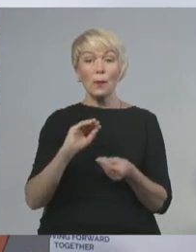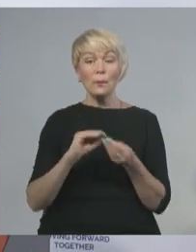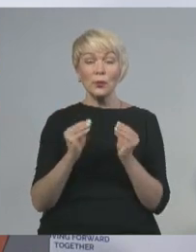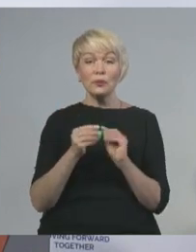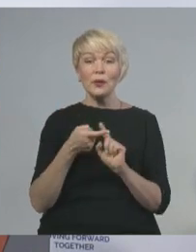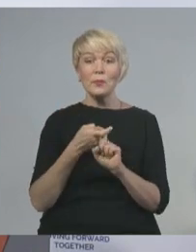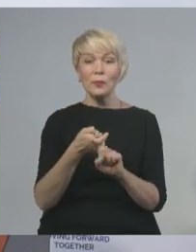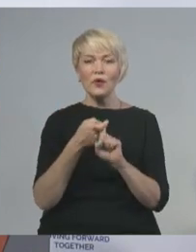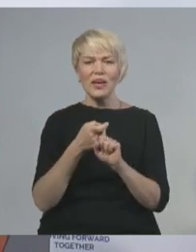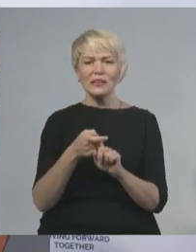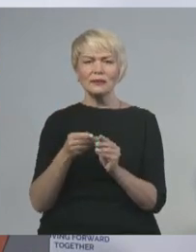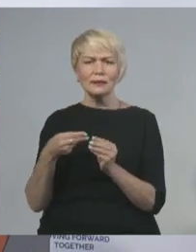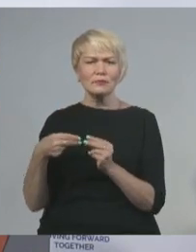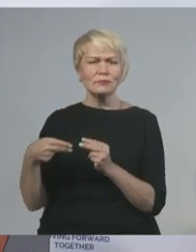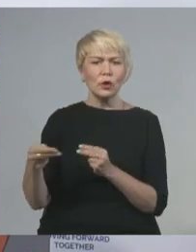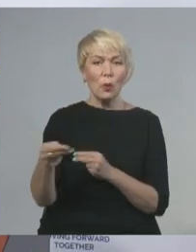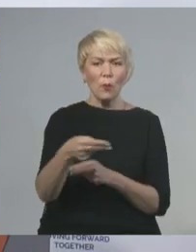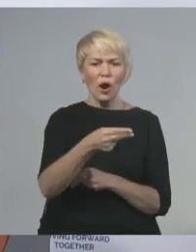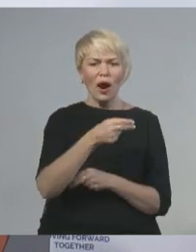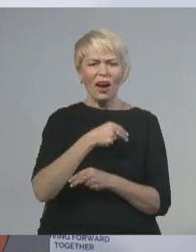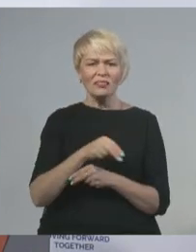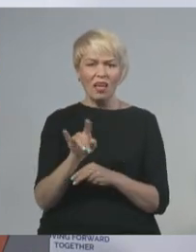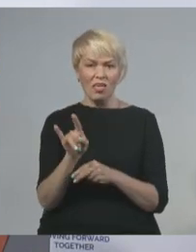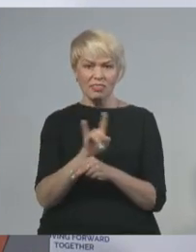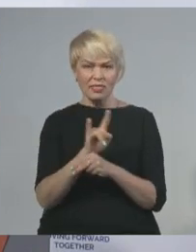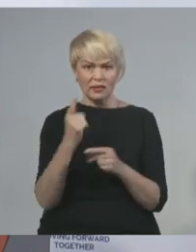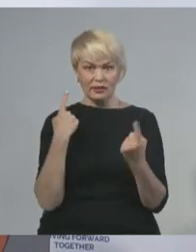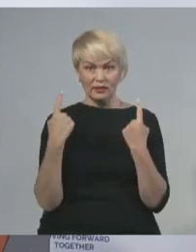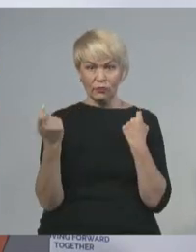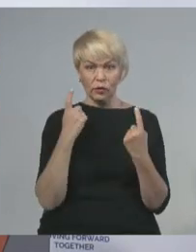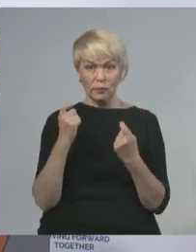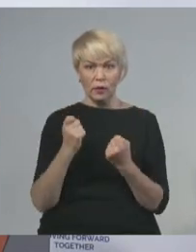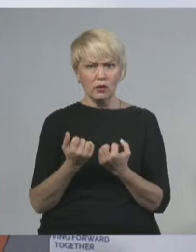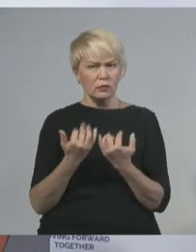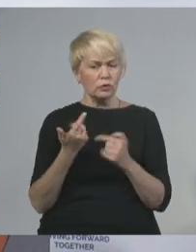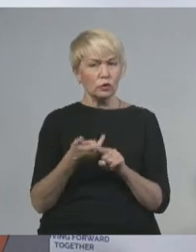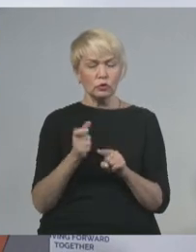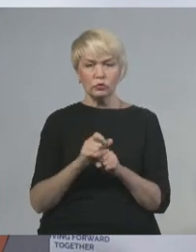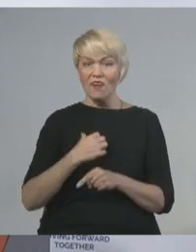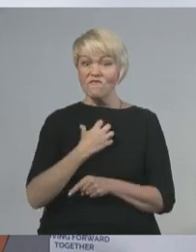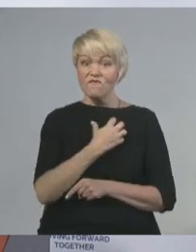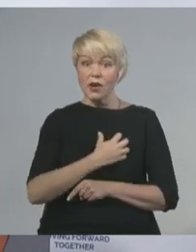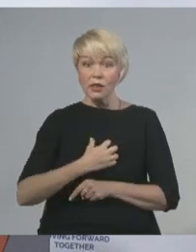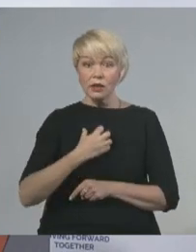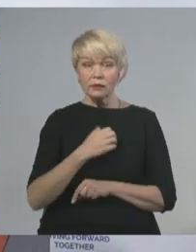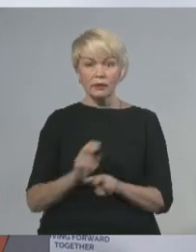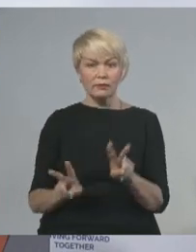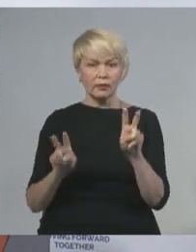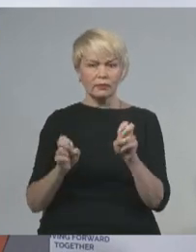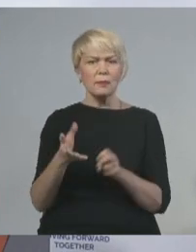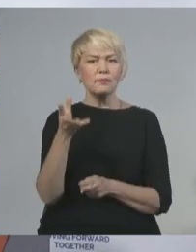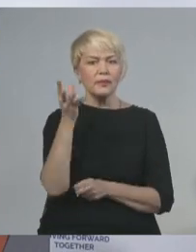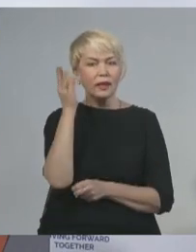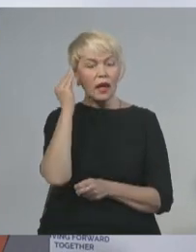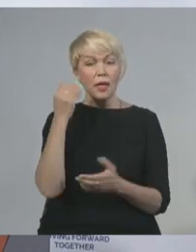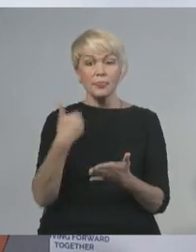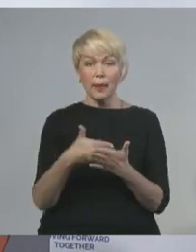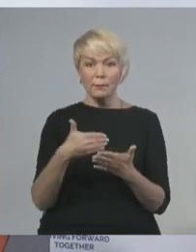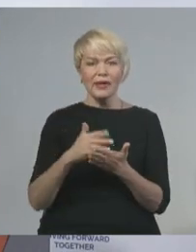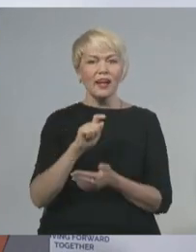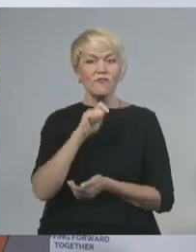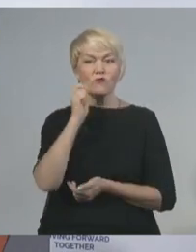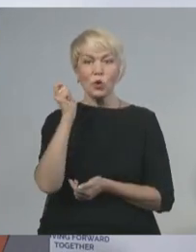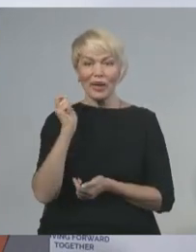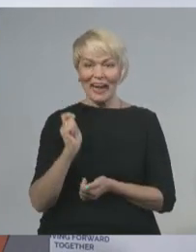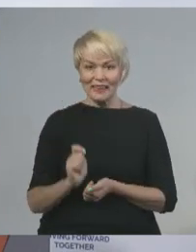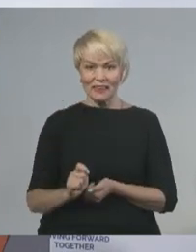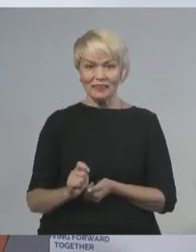very important and very hard to follow what i mean is that for example in ukraine we are facing a situation where